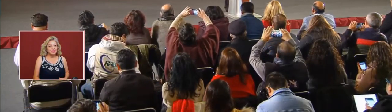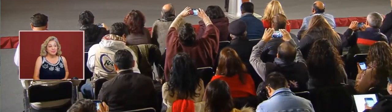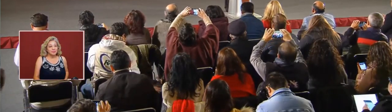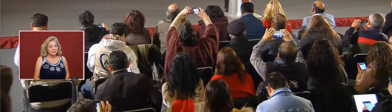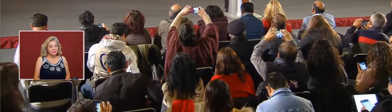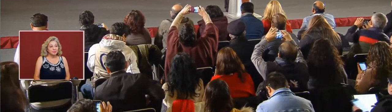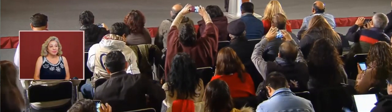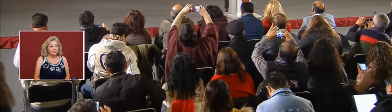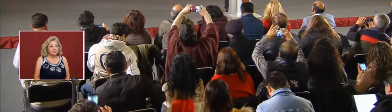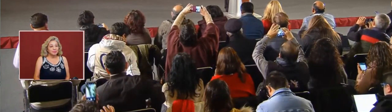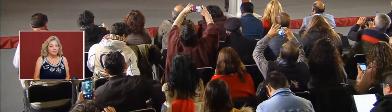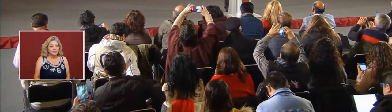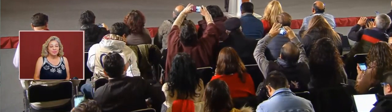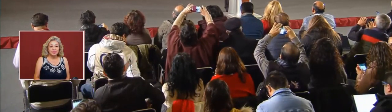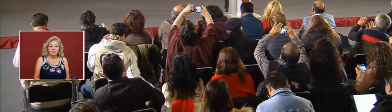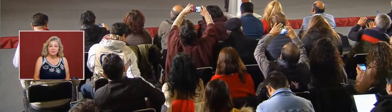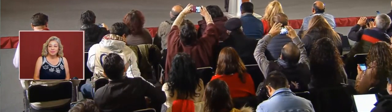Bueno, pues